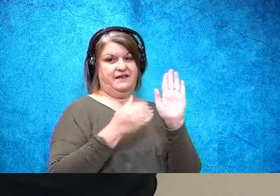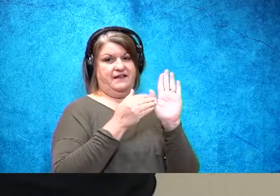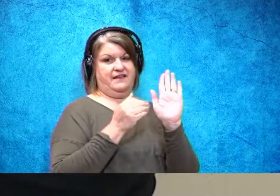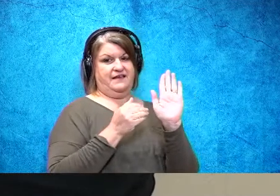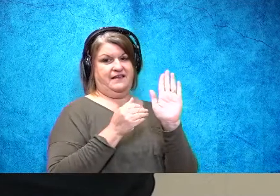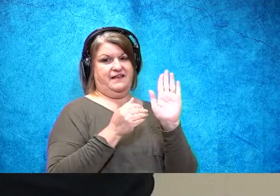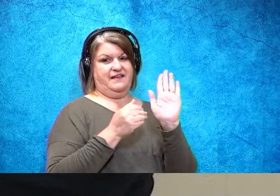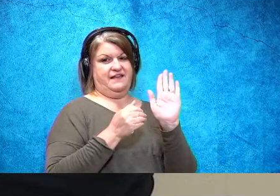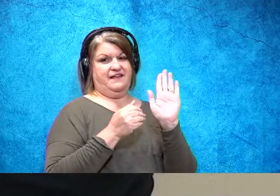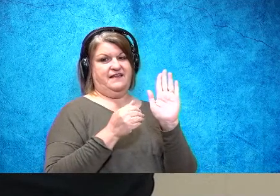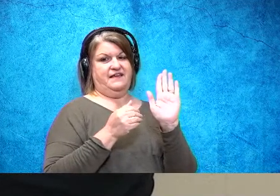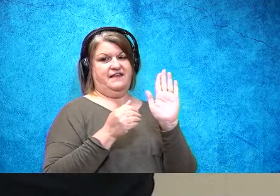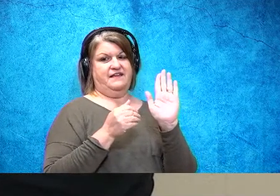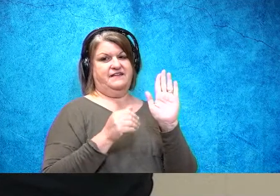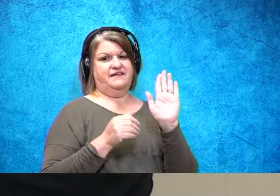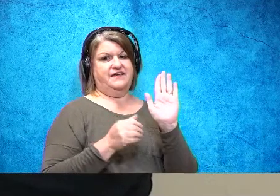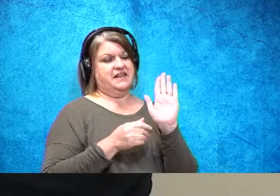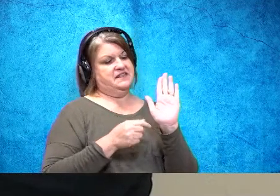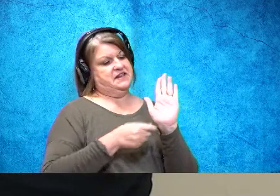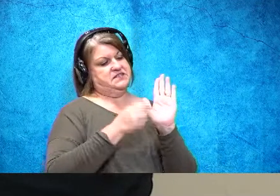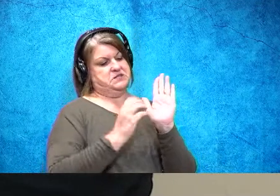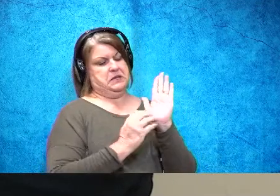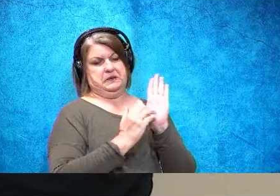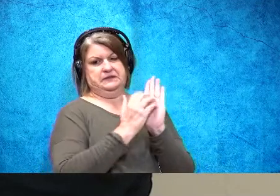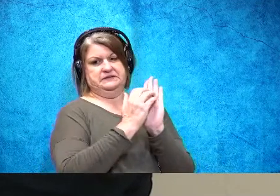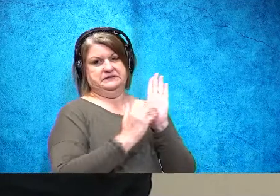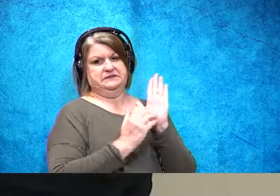add some texture.